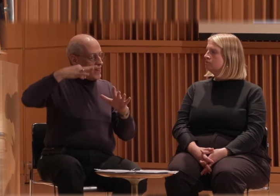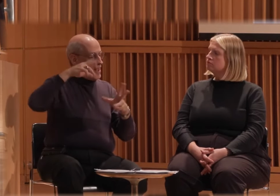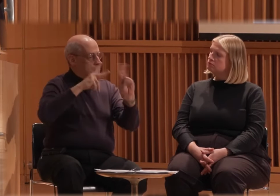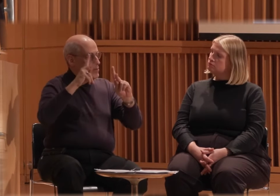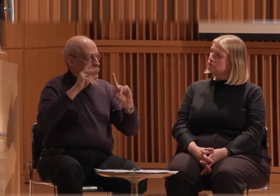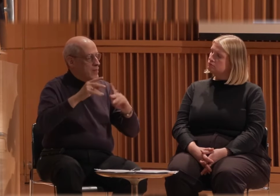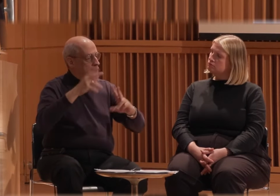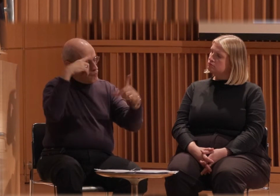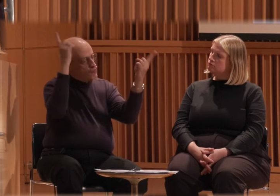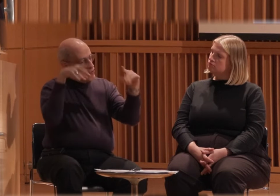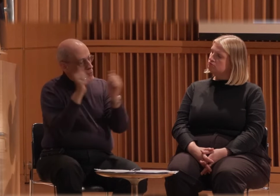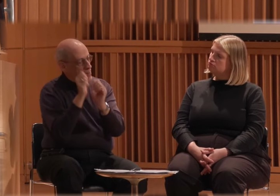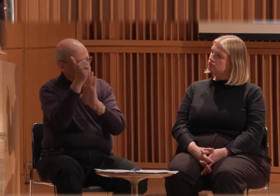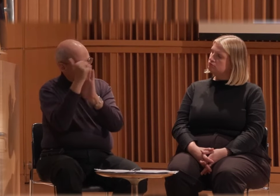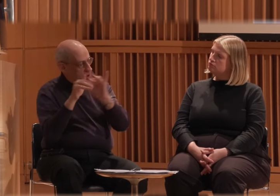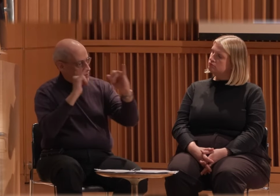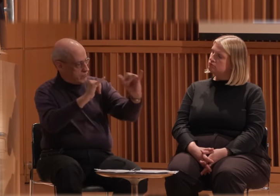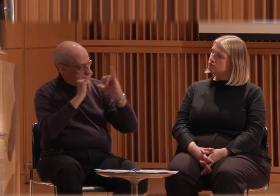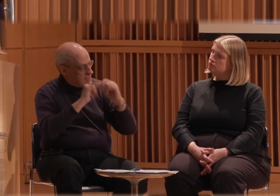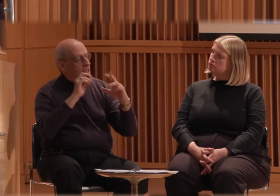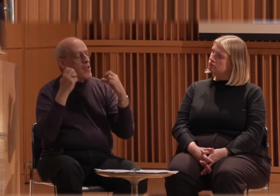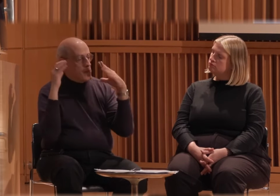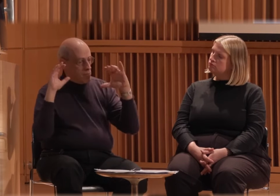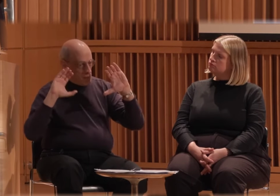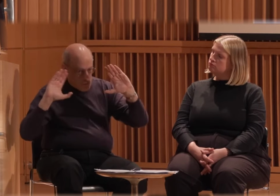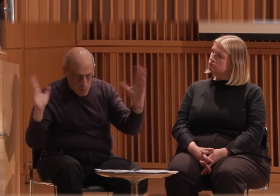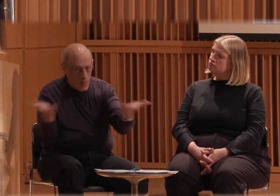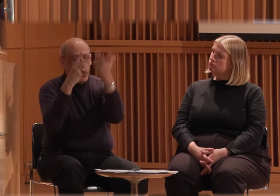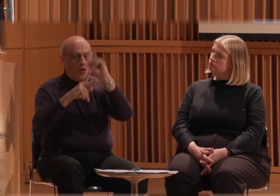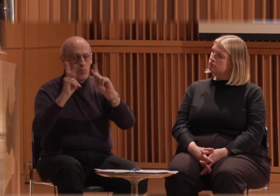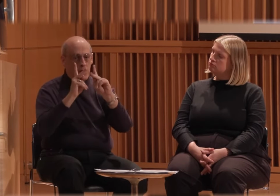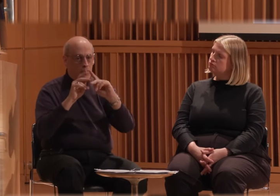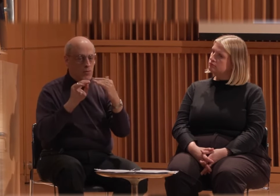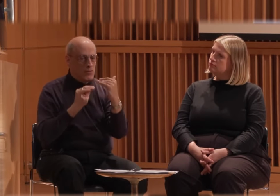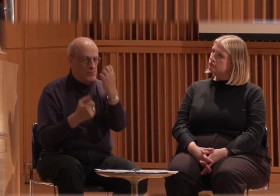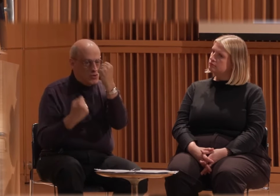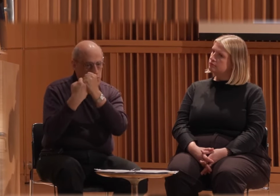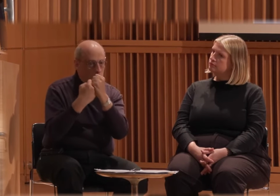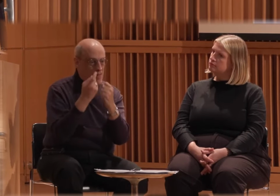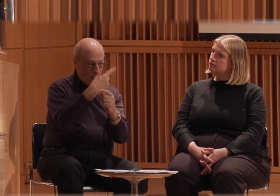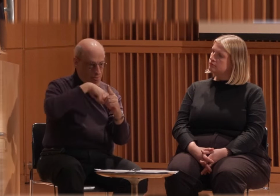their agenda, getting large swaths of the public on their side,